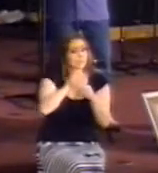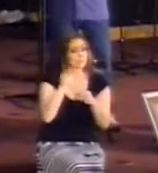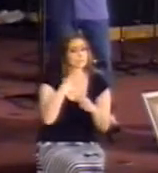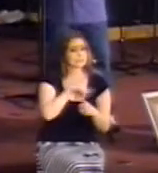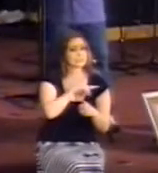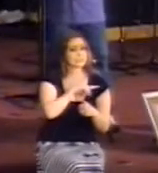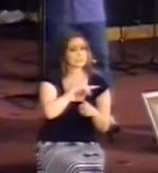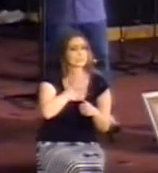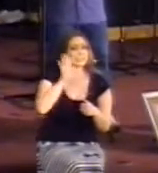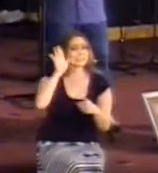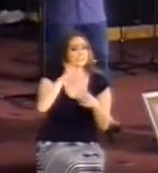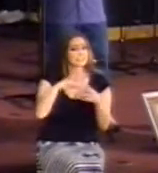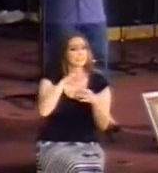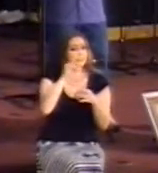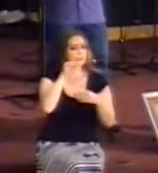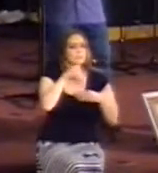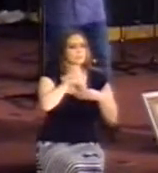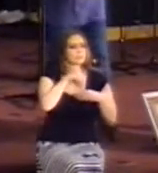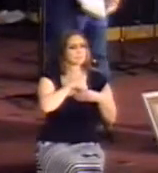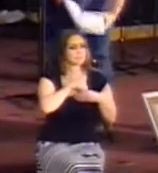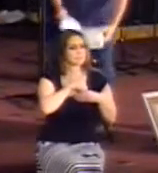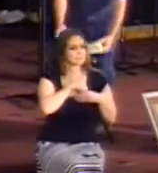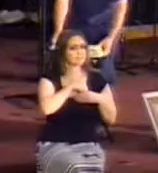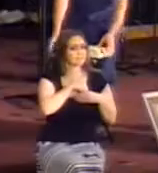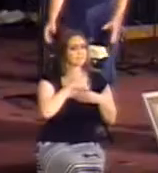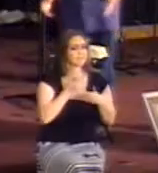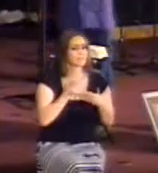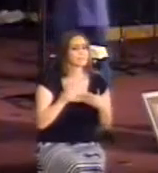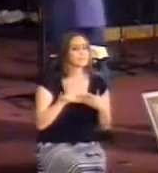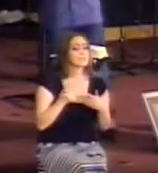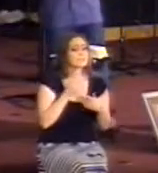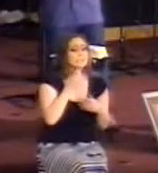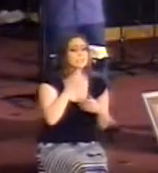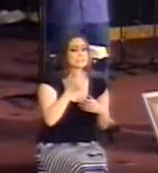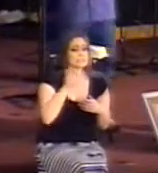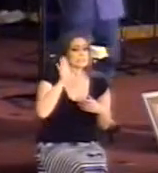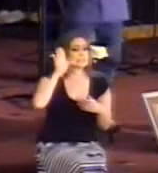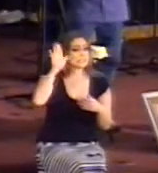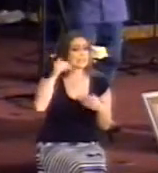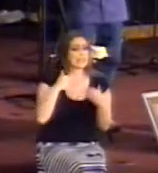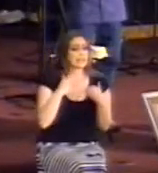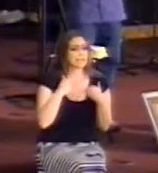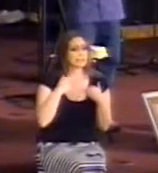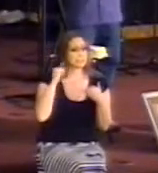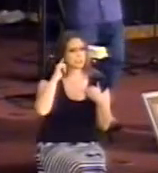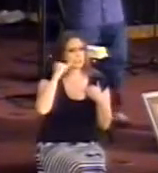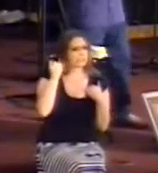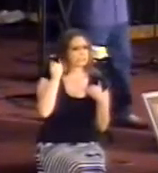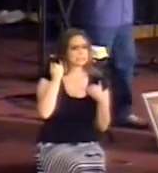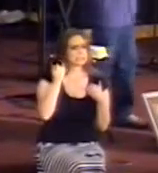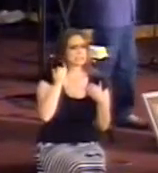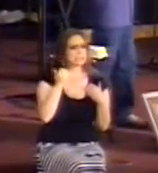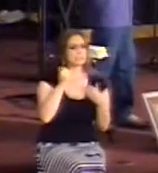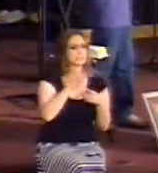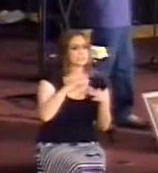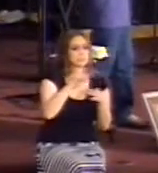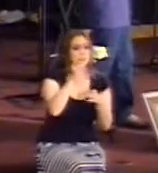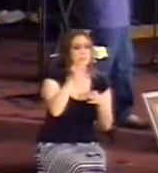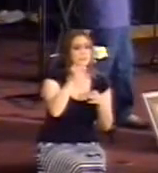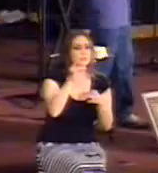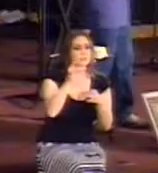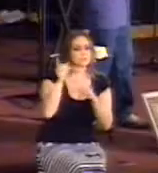own spirit within us. And it says there that he has a jealousy for that spirit to walk with his spirit.